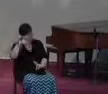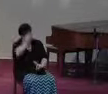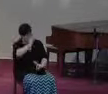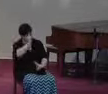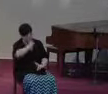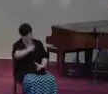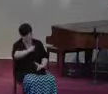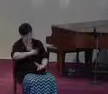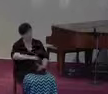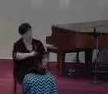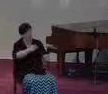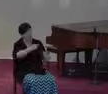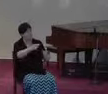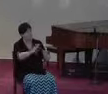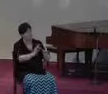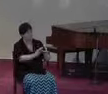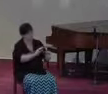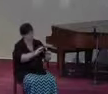Term of honor.